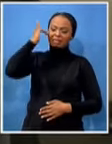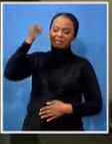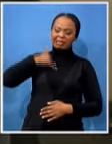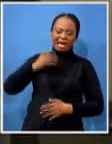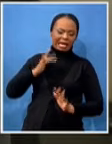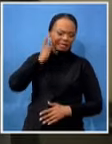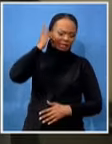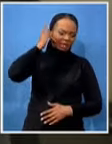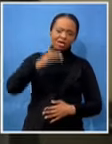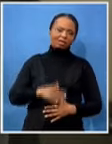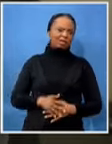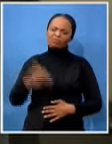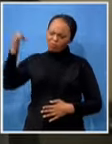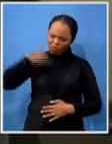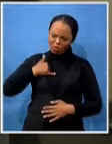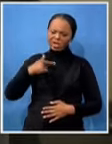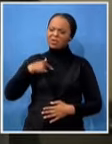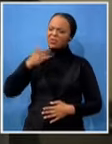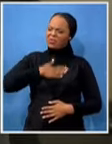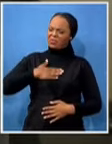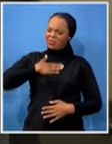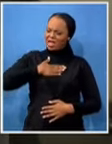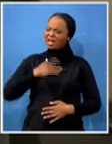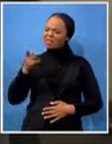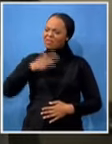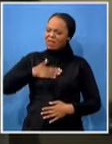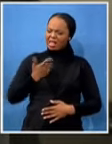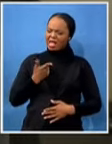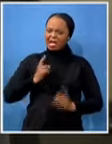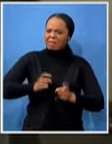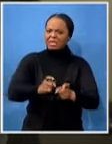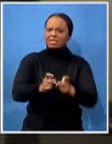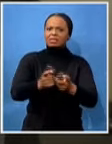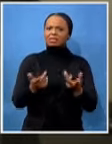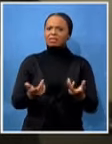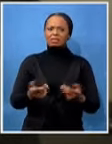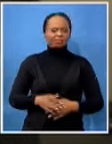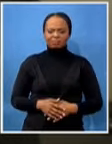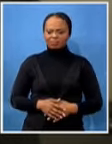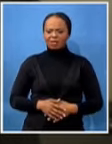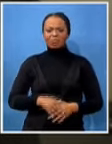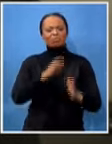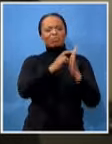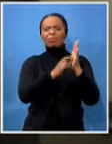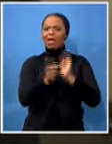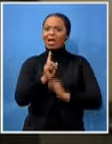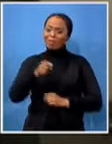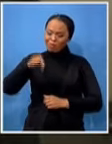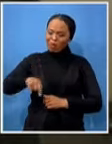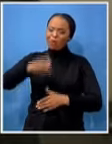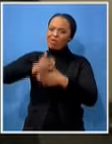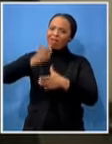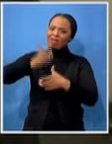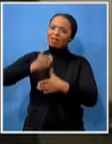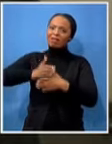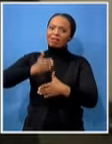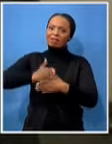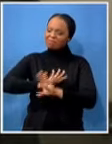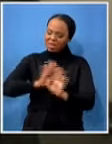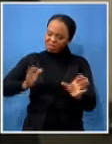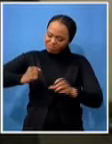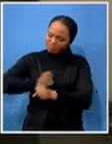a crisis, so there's no protocol here. There's work. And as long as you understand that, then there's no problem, because